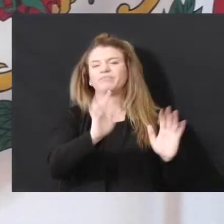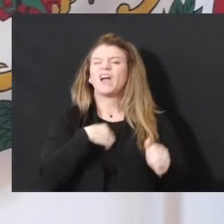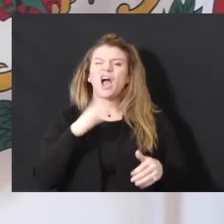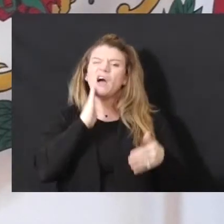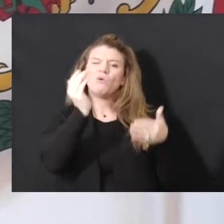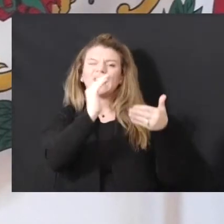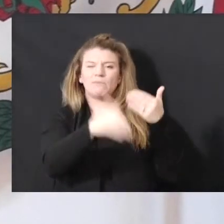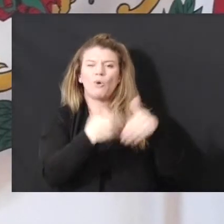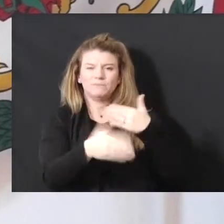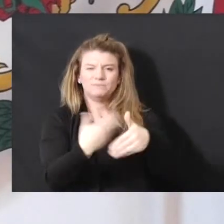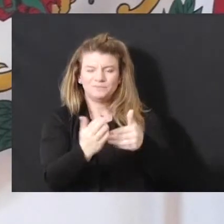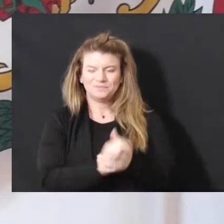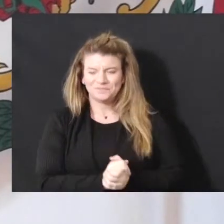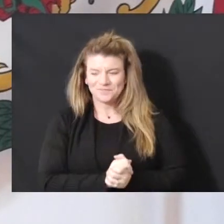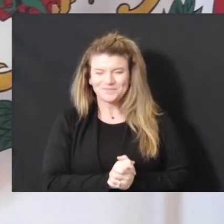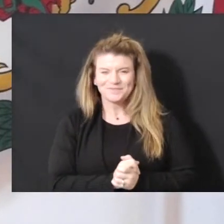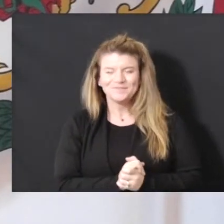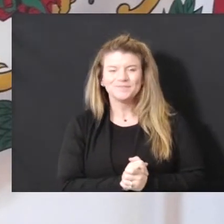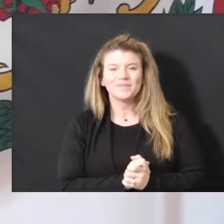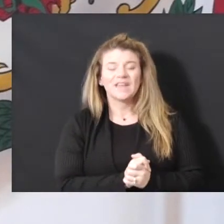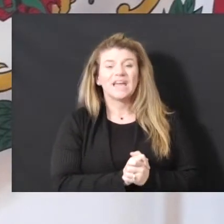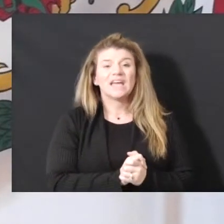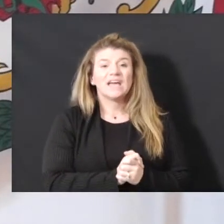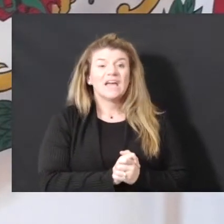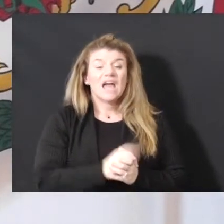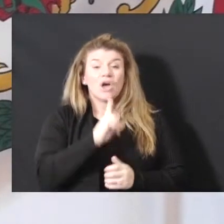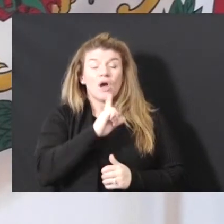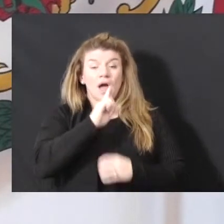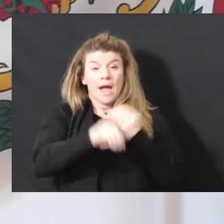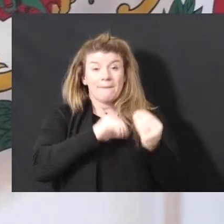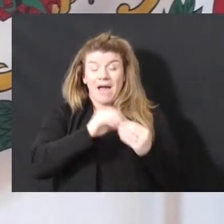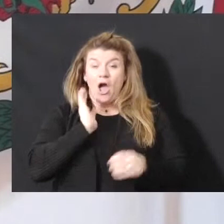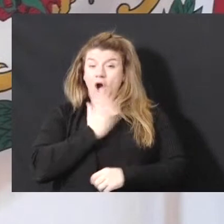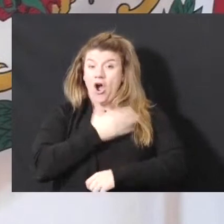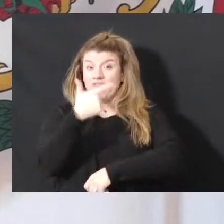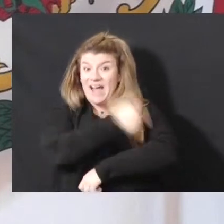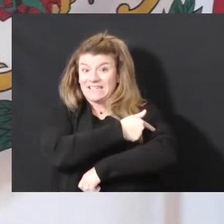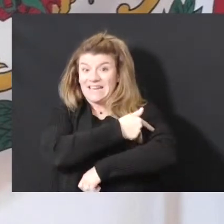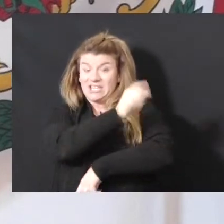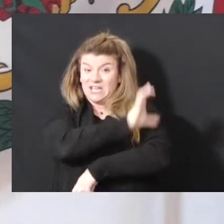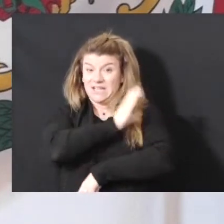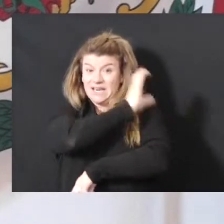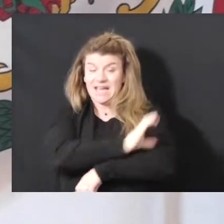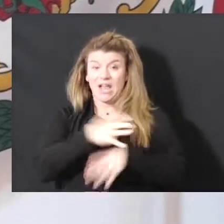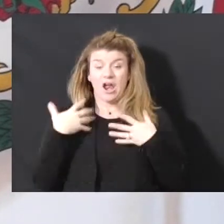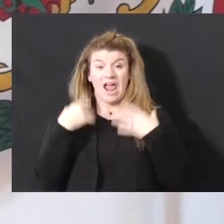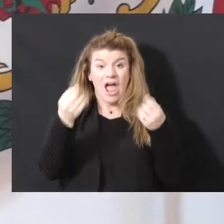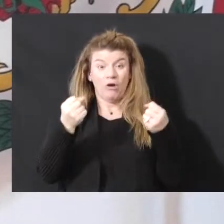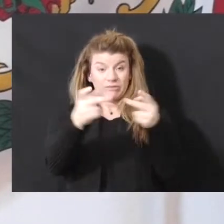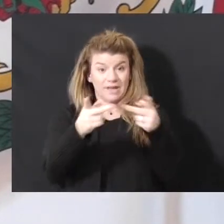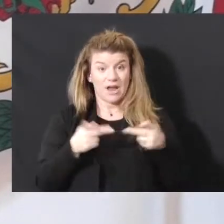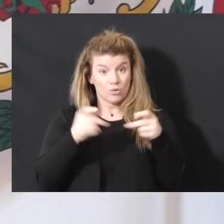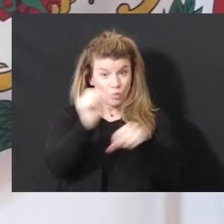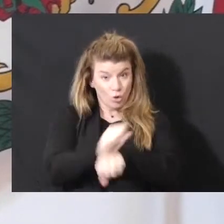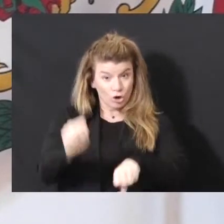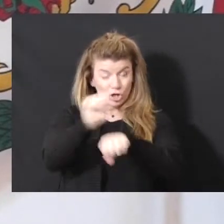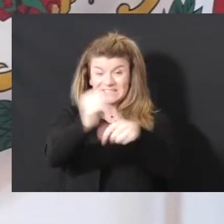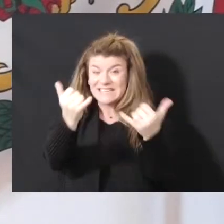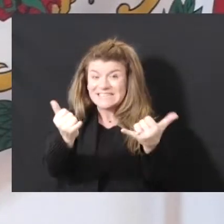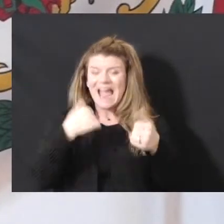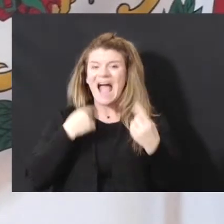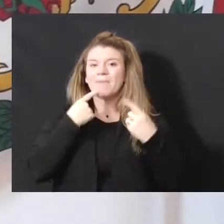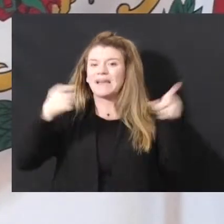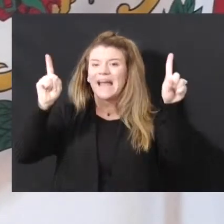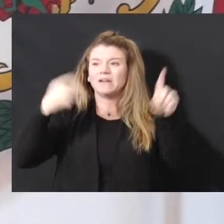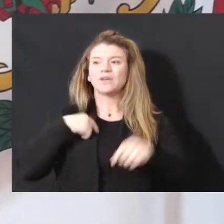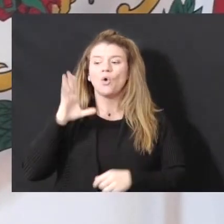You know, in regard to our vaccination clinics and our healthcare workers, today I'm announcing that